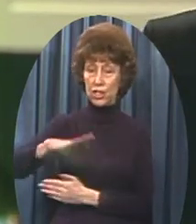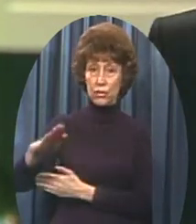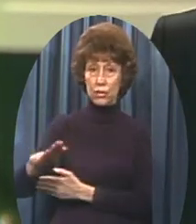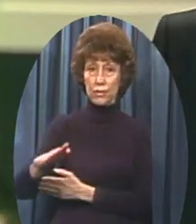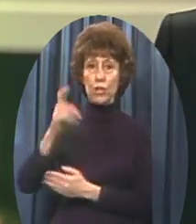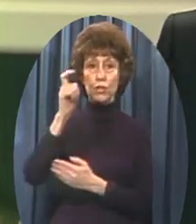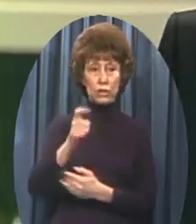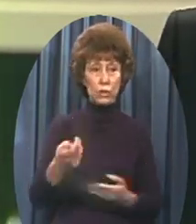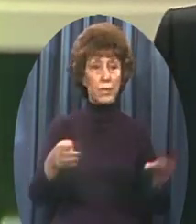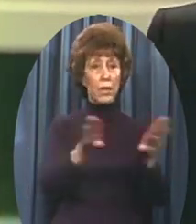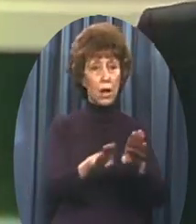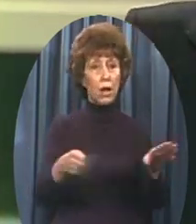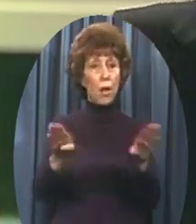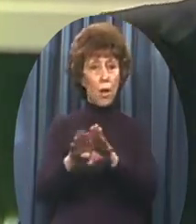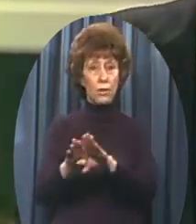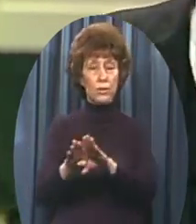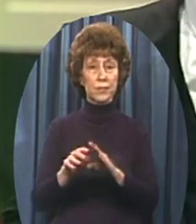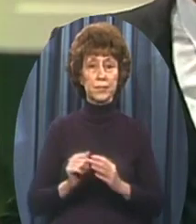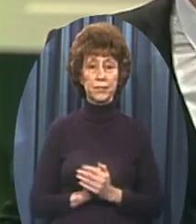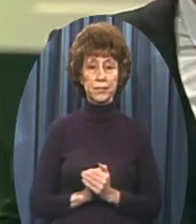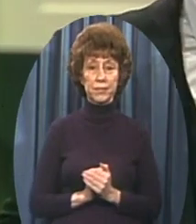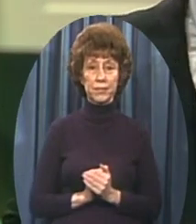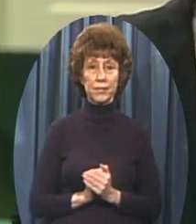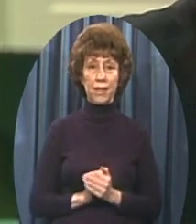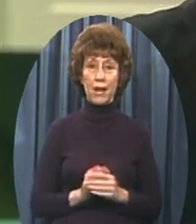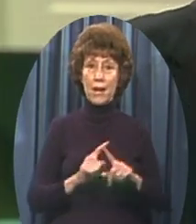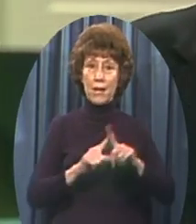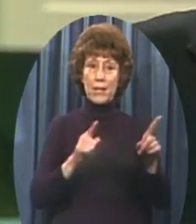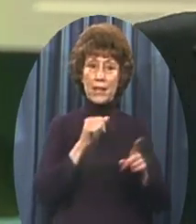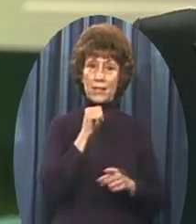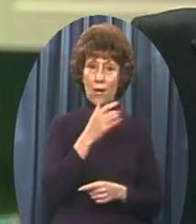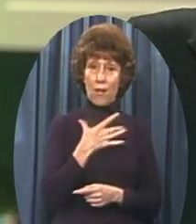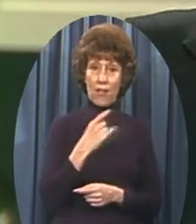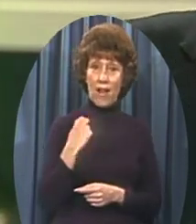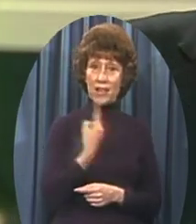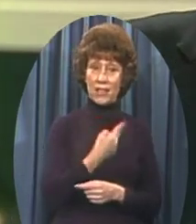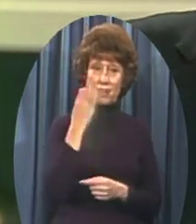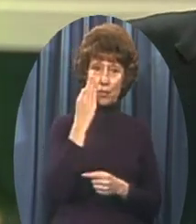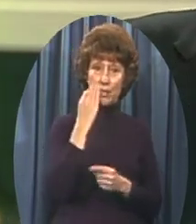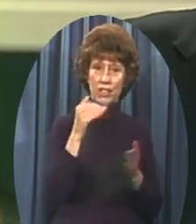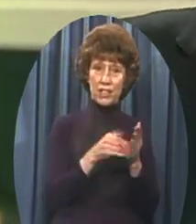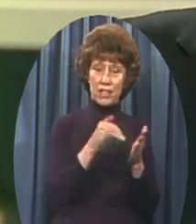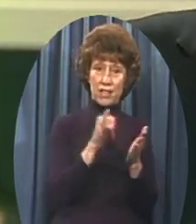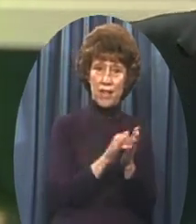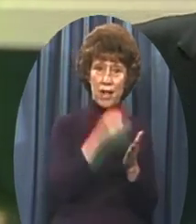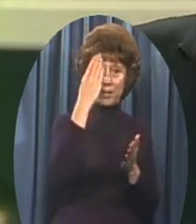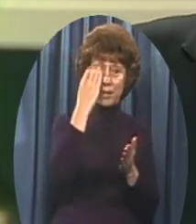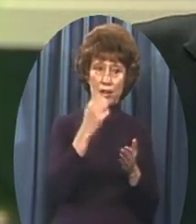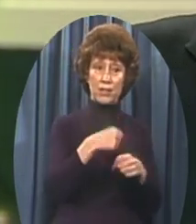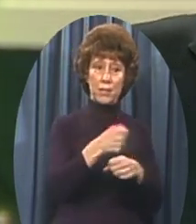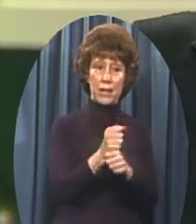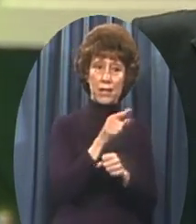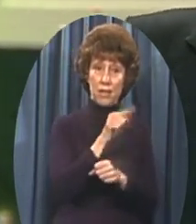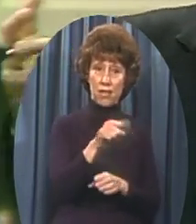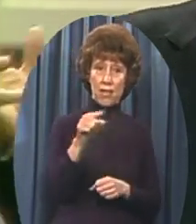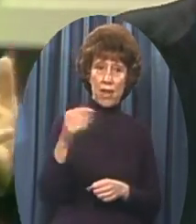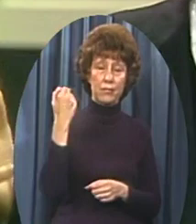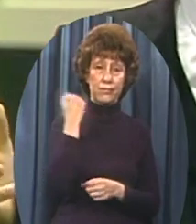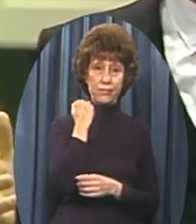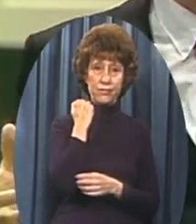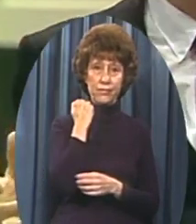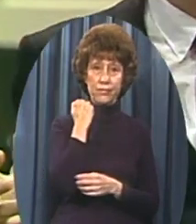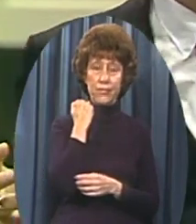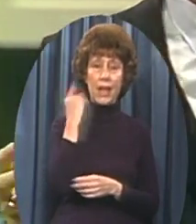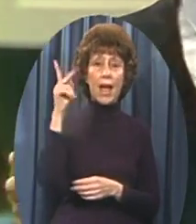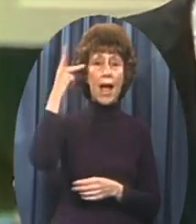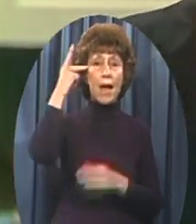to be shut down. Well, they don't take that lying down either. And on the list goes. And politicians who represent those kinds